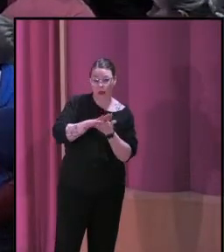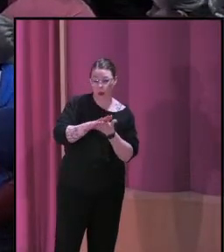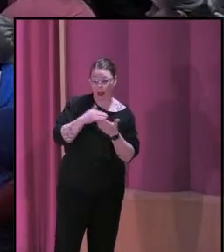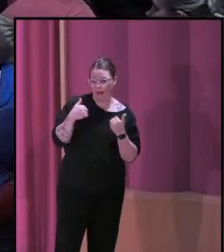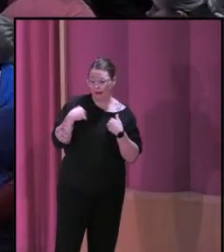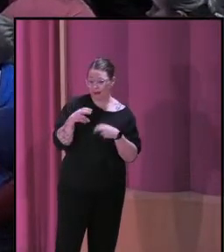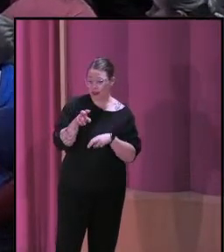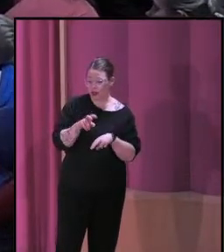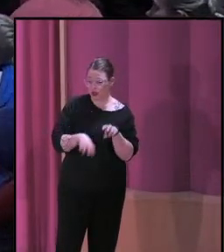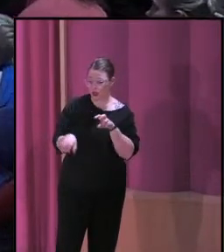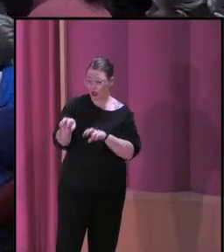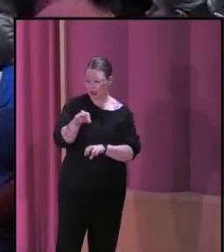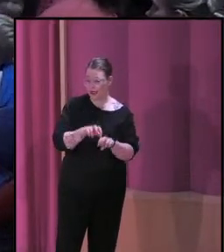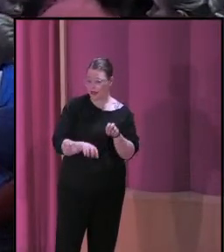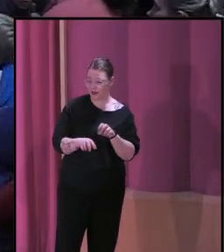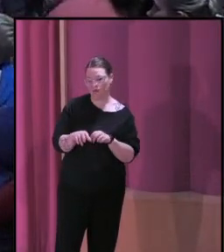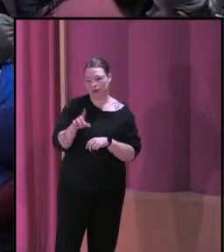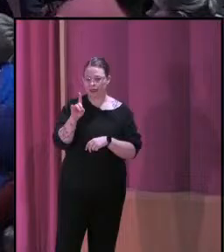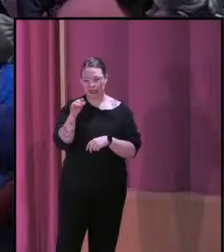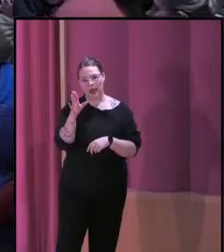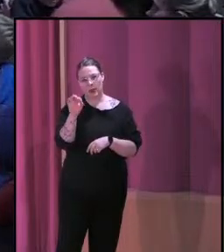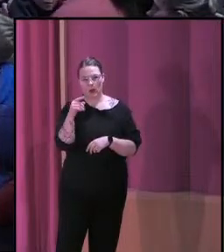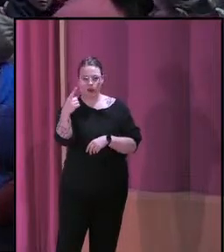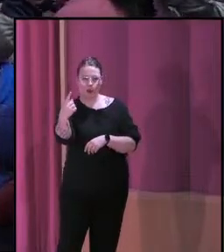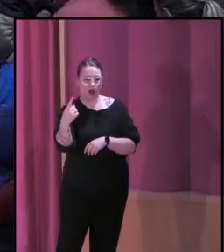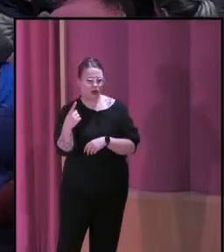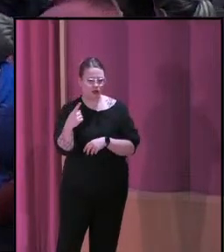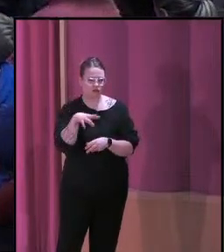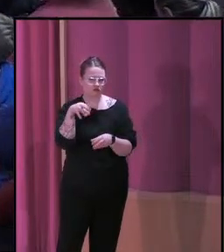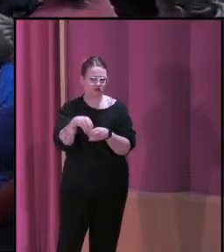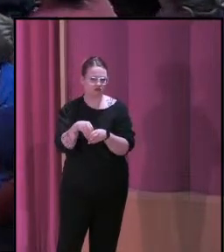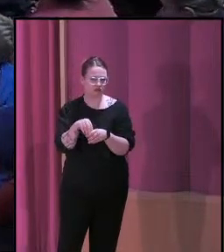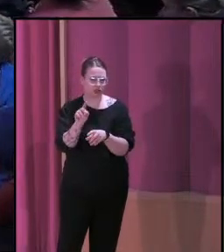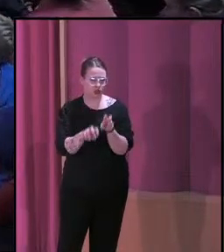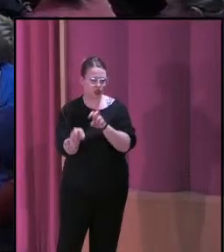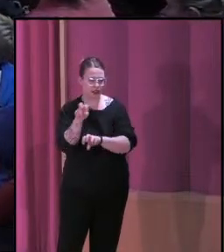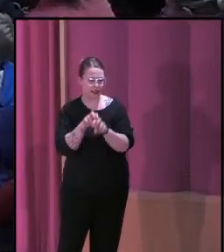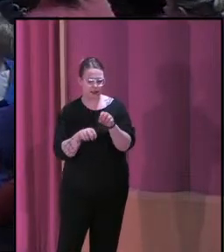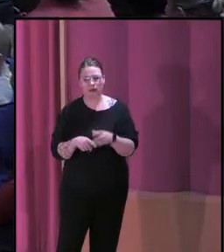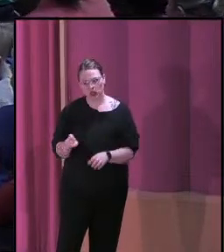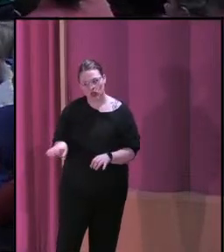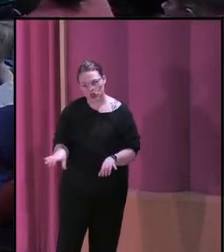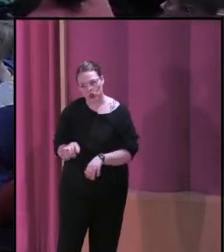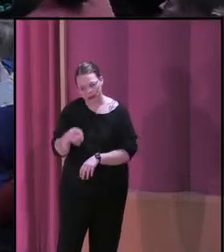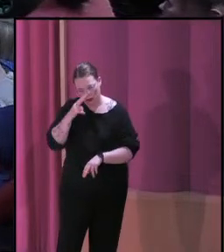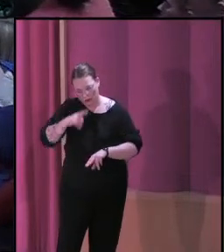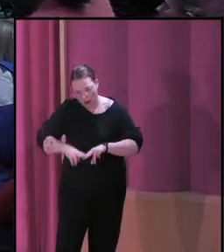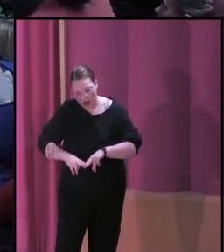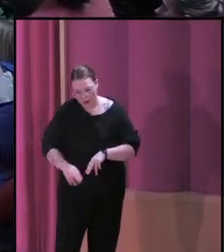School has a circus. Diablo's one of the things. You should definitely do it. It's super fun. Yes?